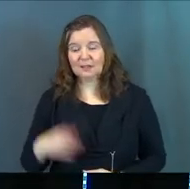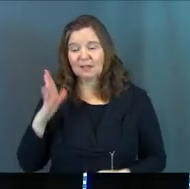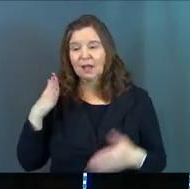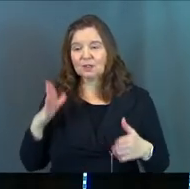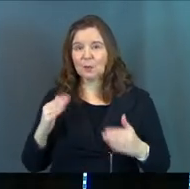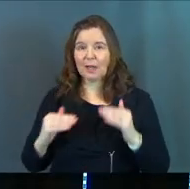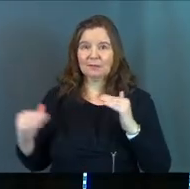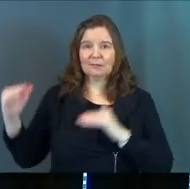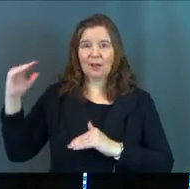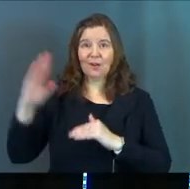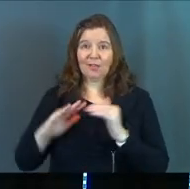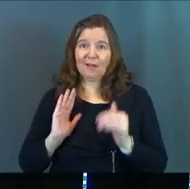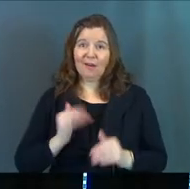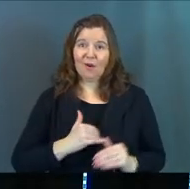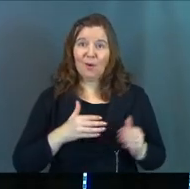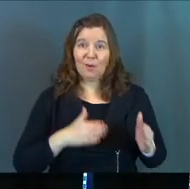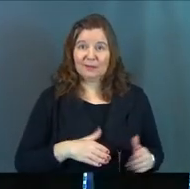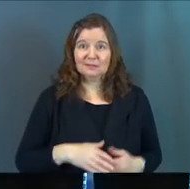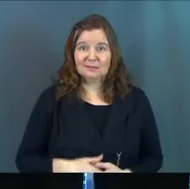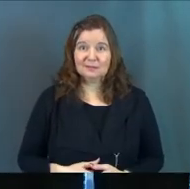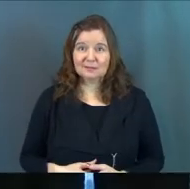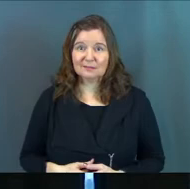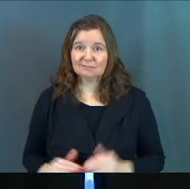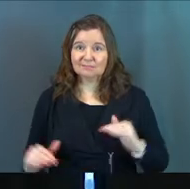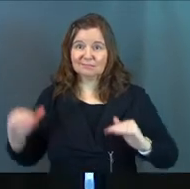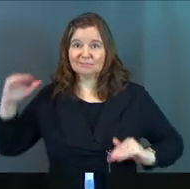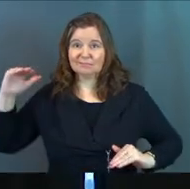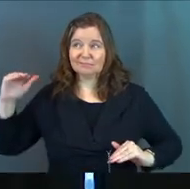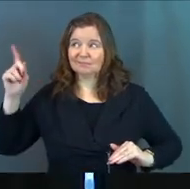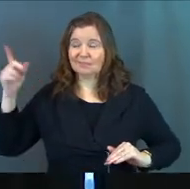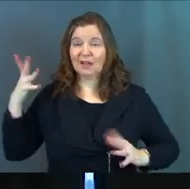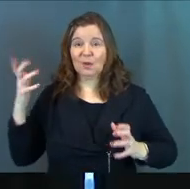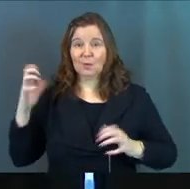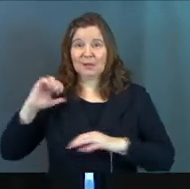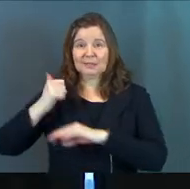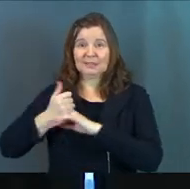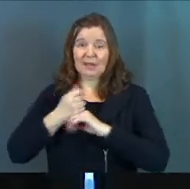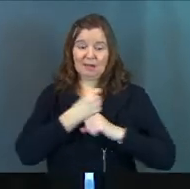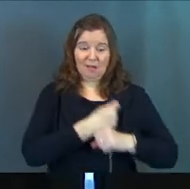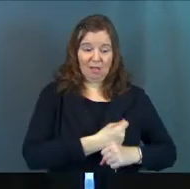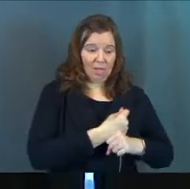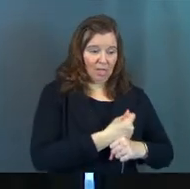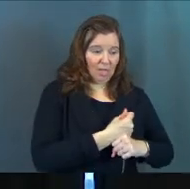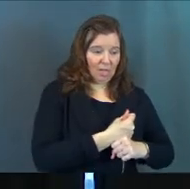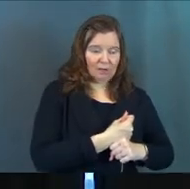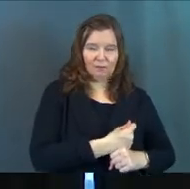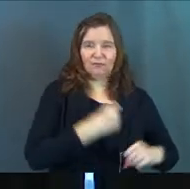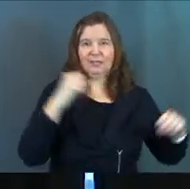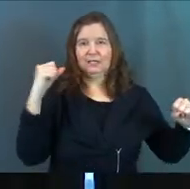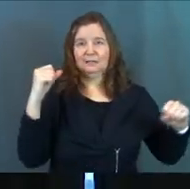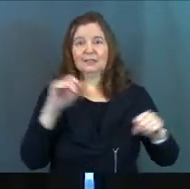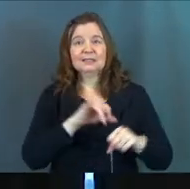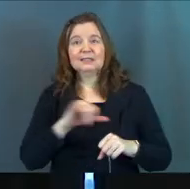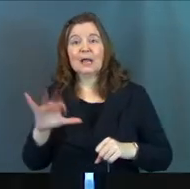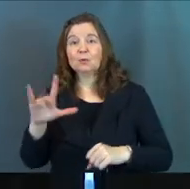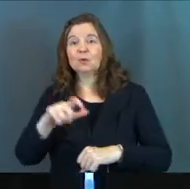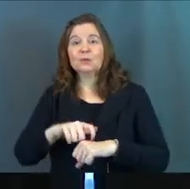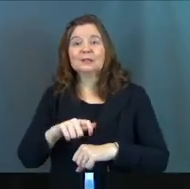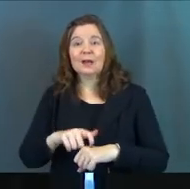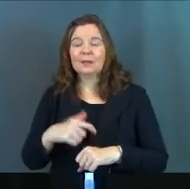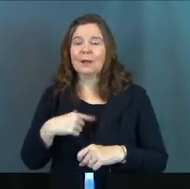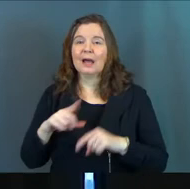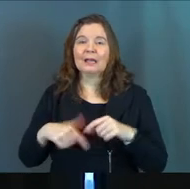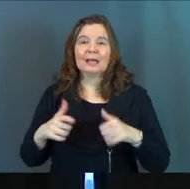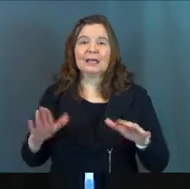God's ways are higher than our ways. And there's things he wants to set us free from. It's the same thing in your time.